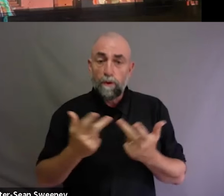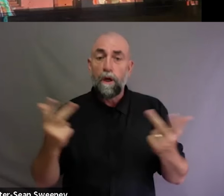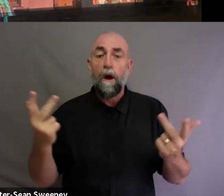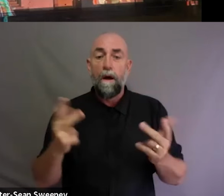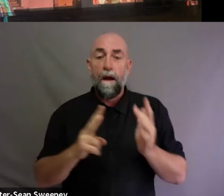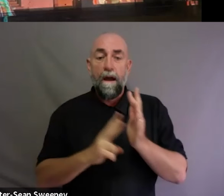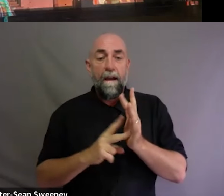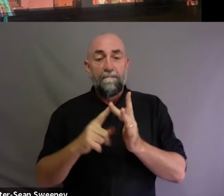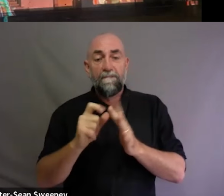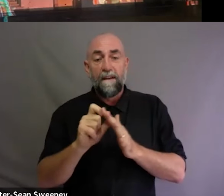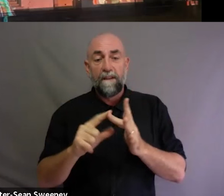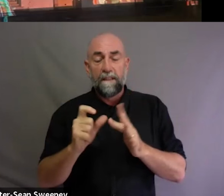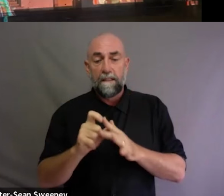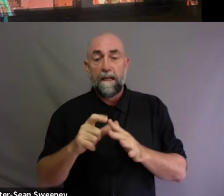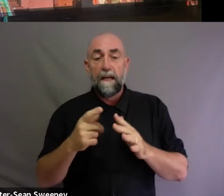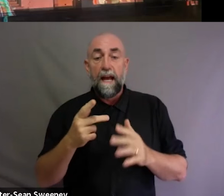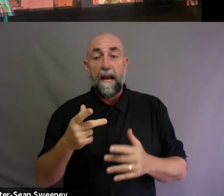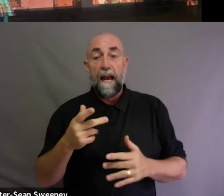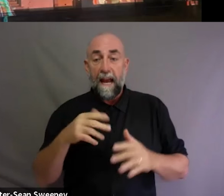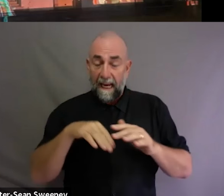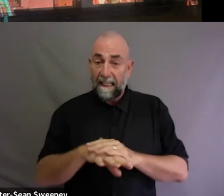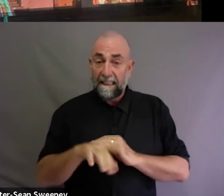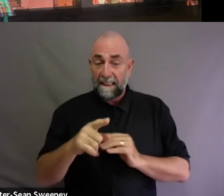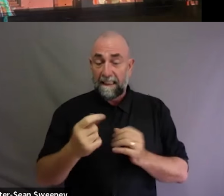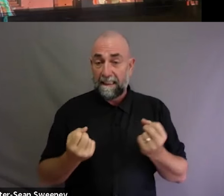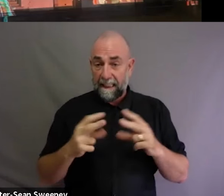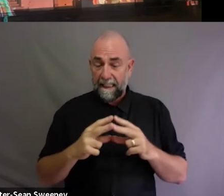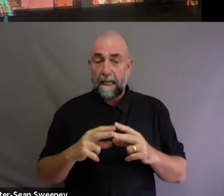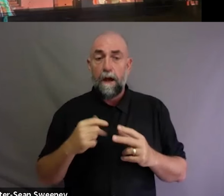different project called Crowd Cadmans.